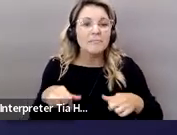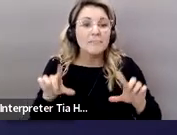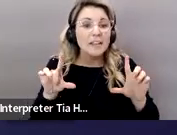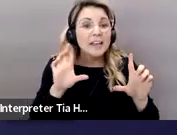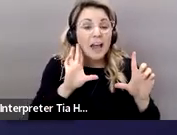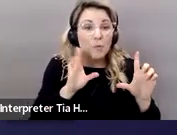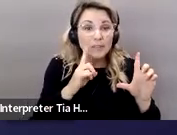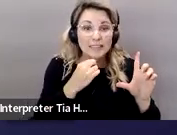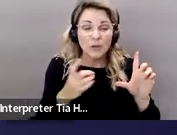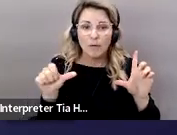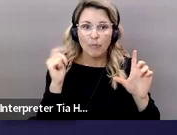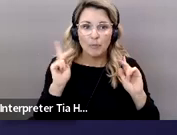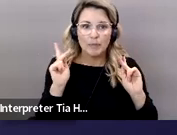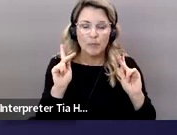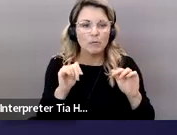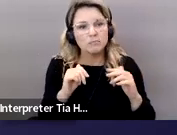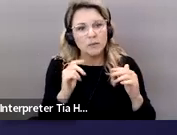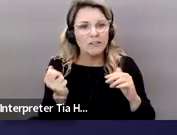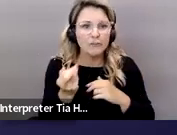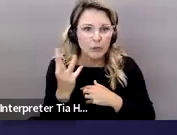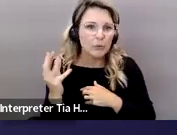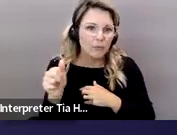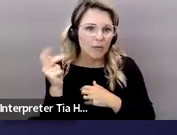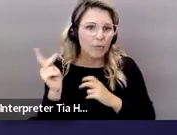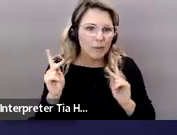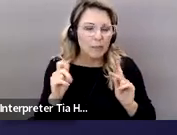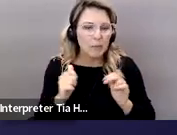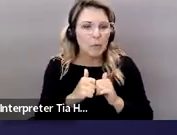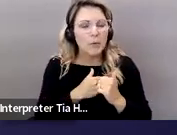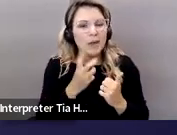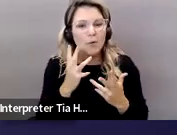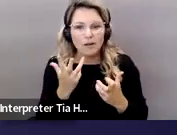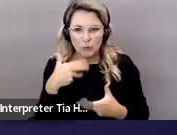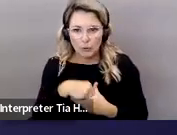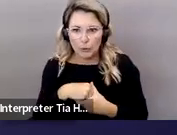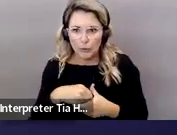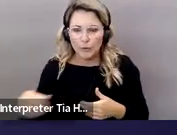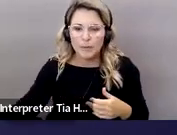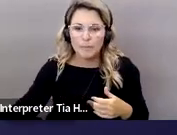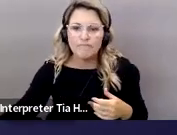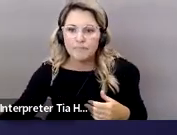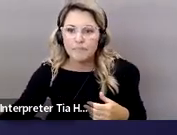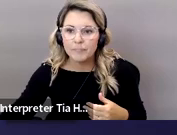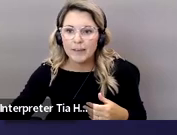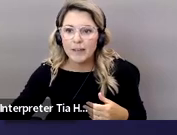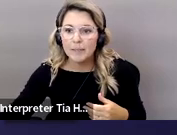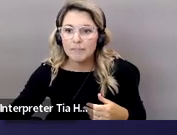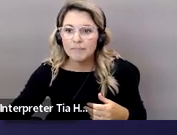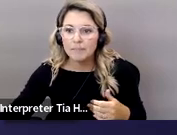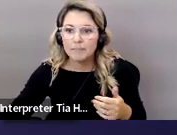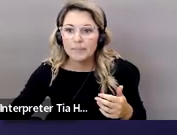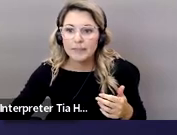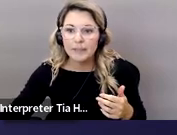had a few other folks we were going to include on this panel. They were